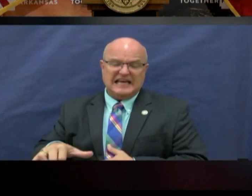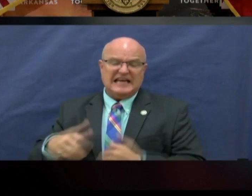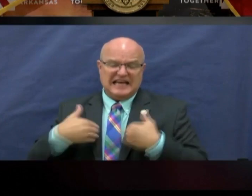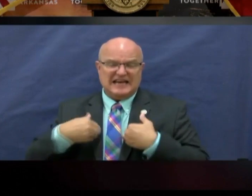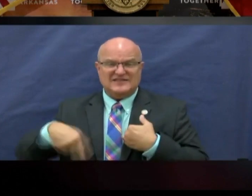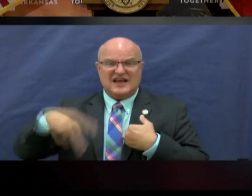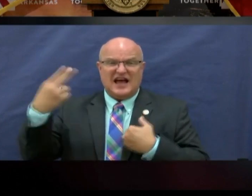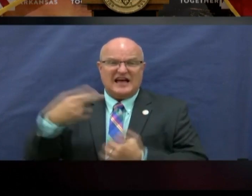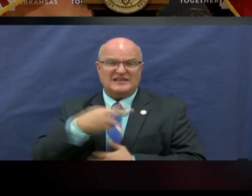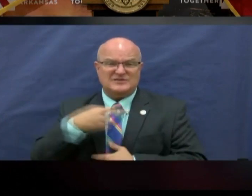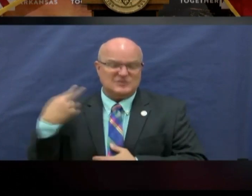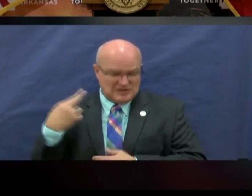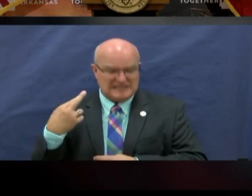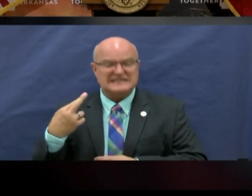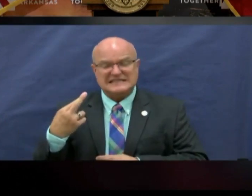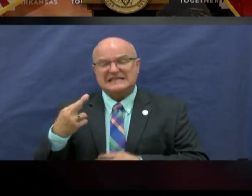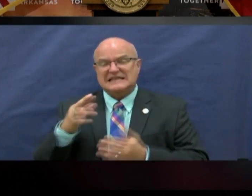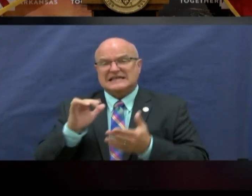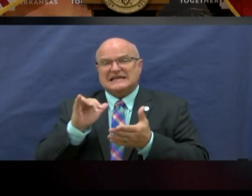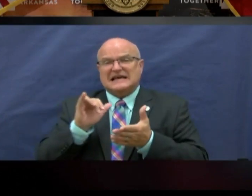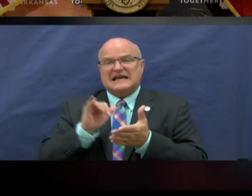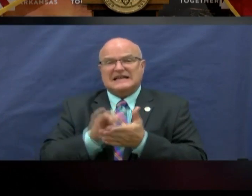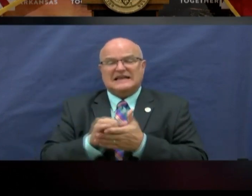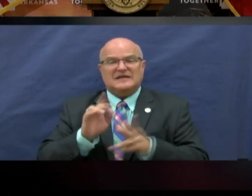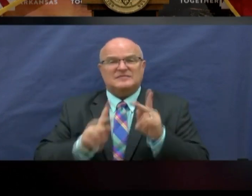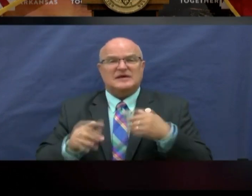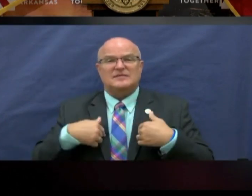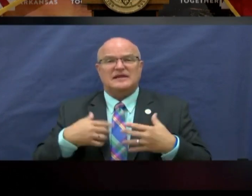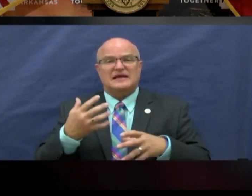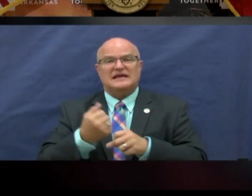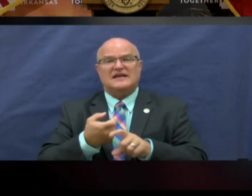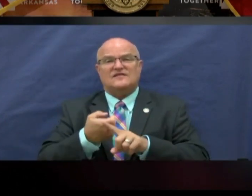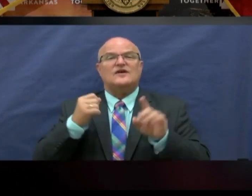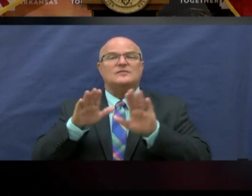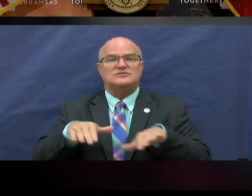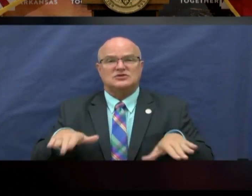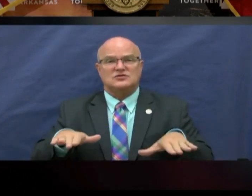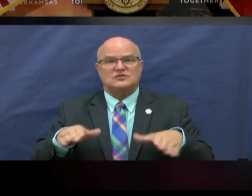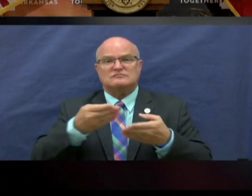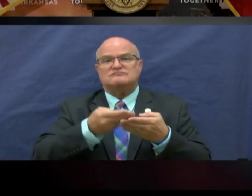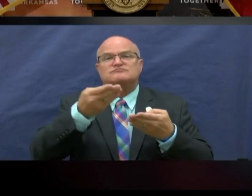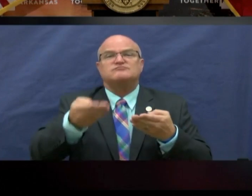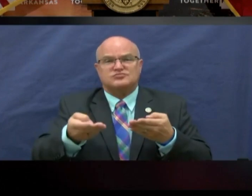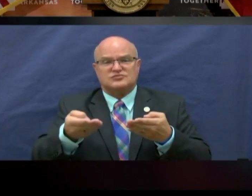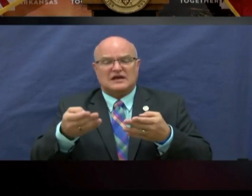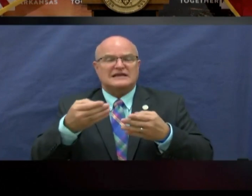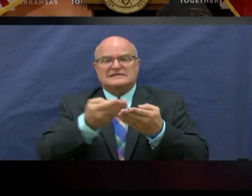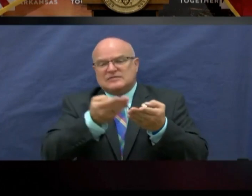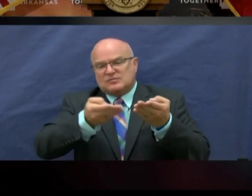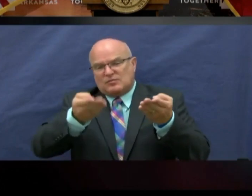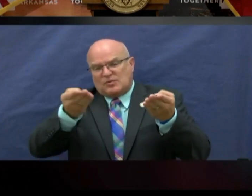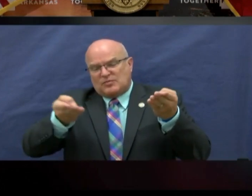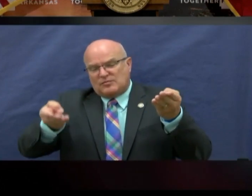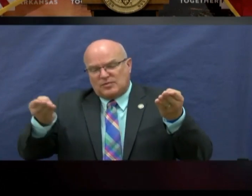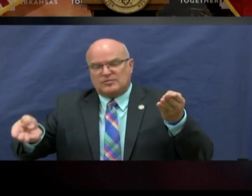highest risk. Of course, they also are the ones that can get it from children and others as well.